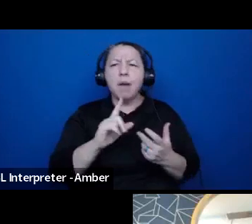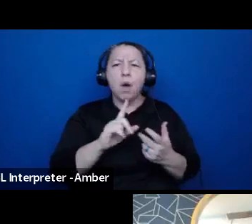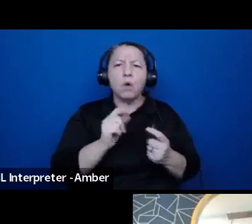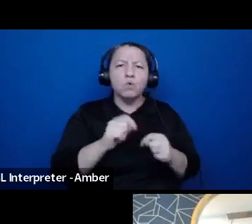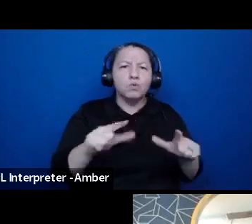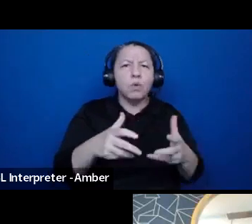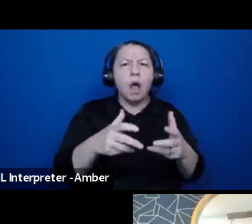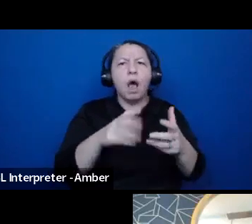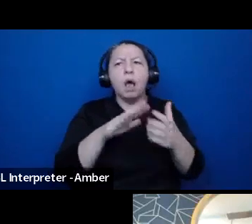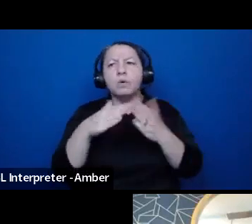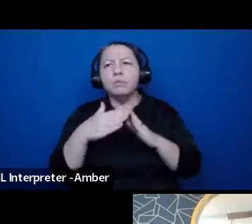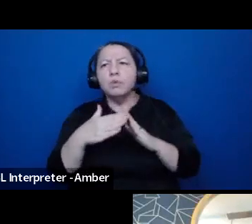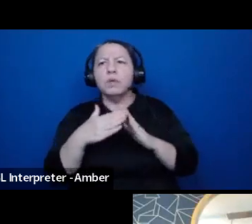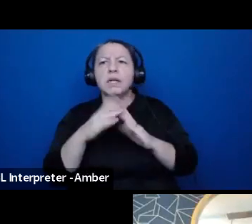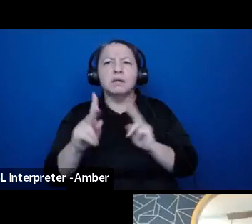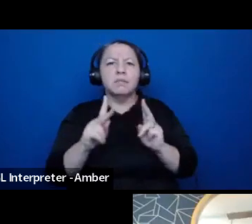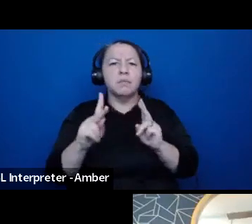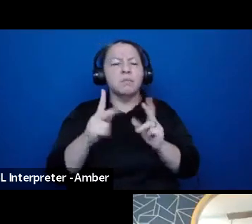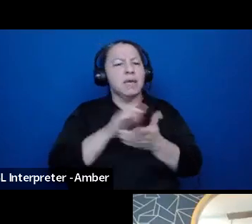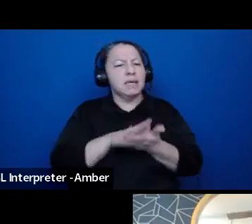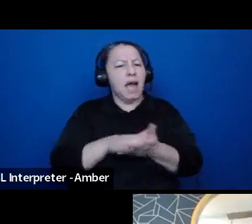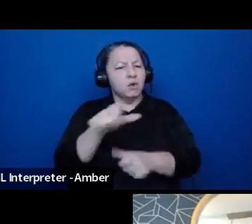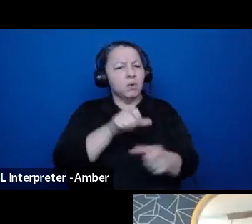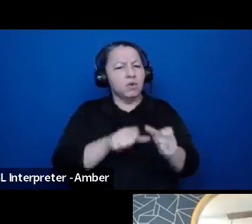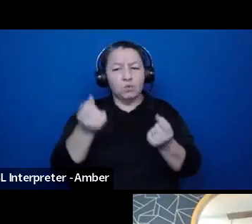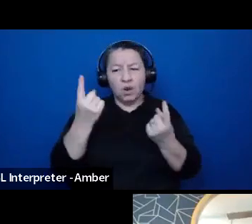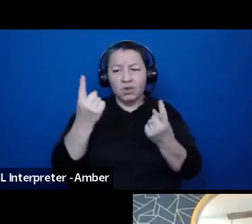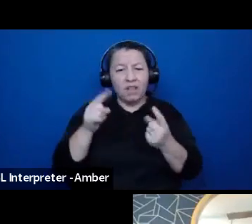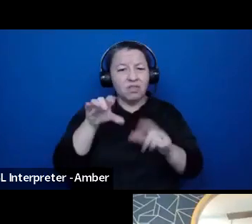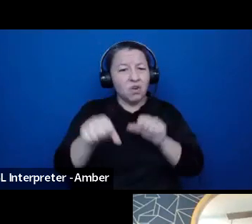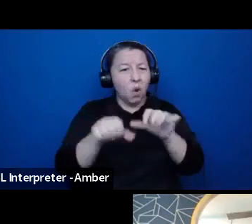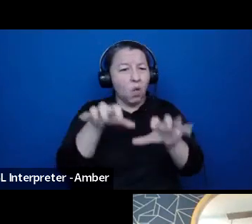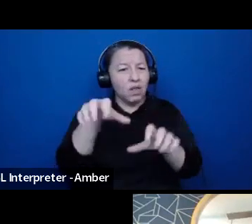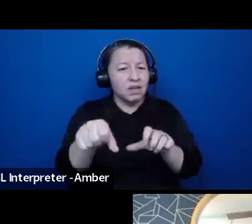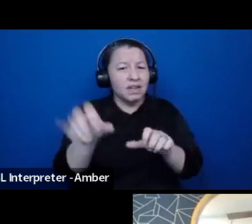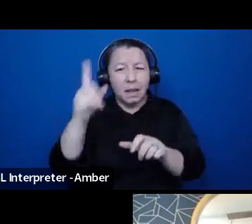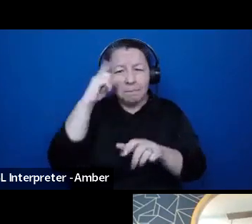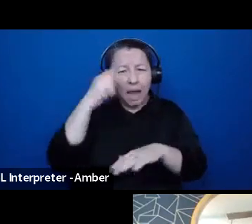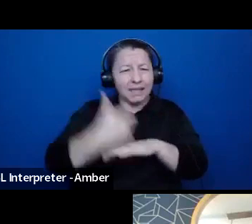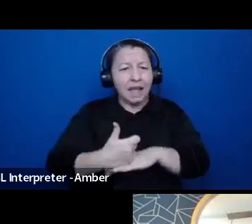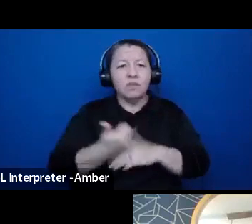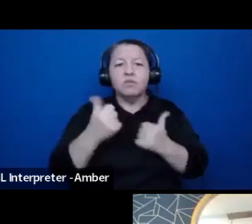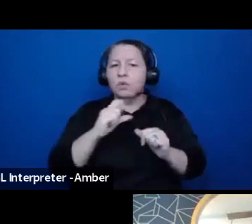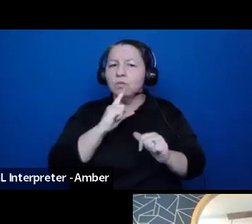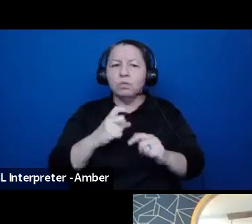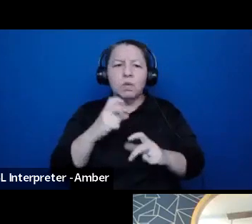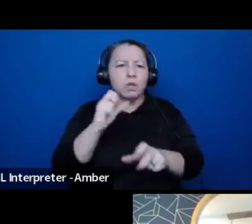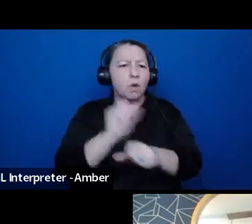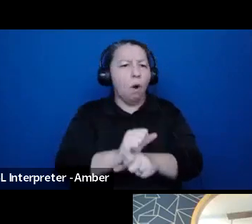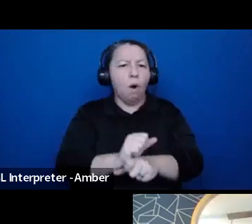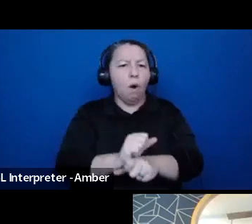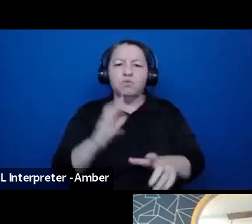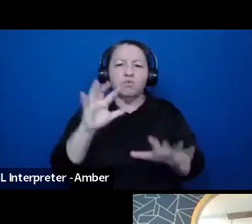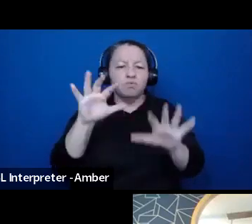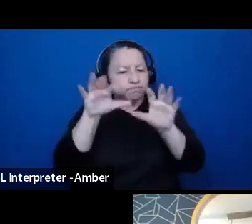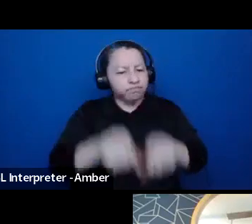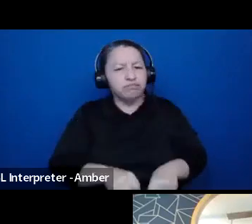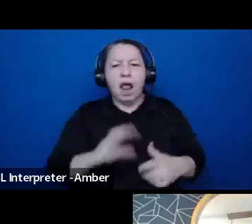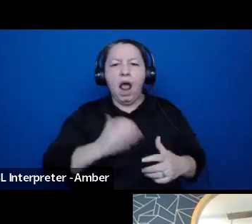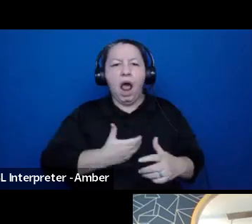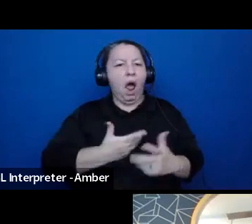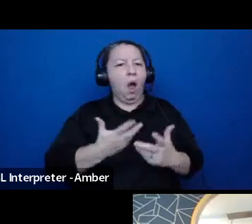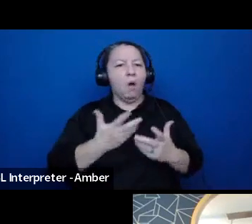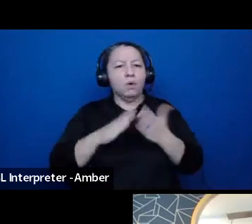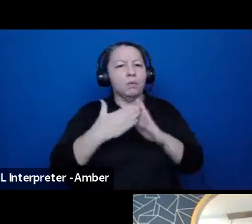lot of colonialization really worked hard to knock down our Indigenous beliefs, and working hard as a community, having a